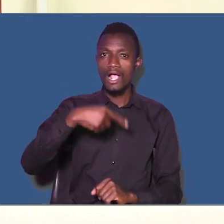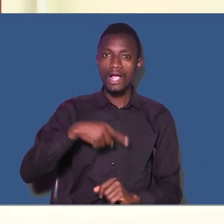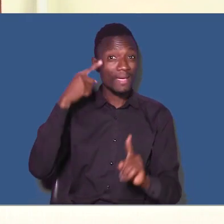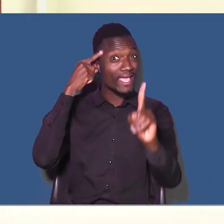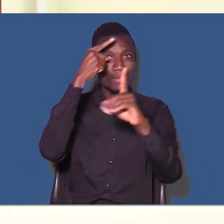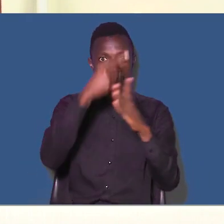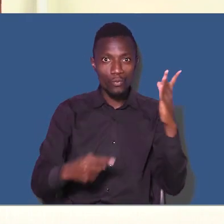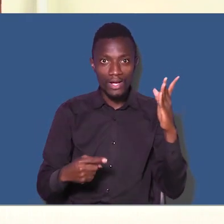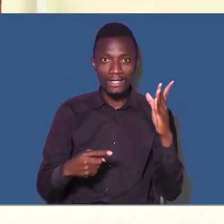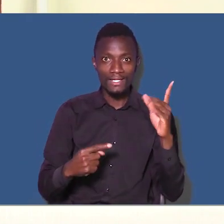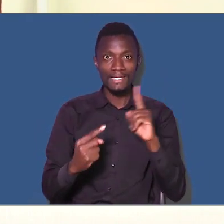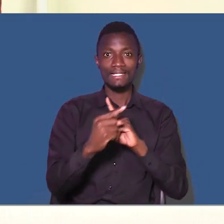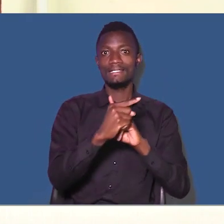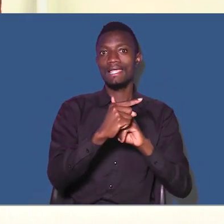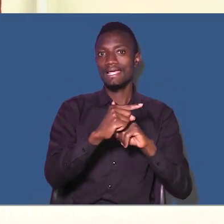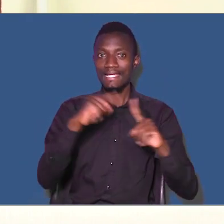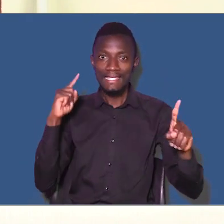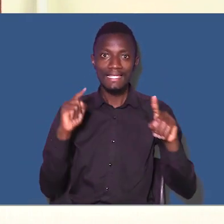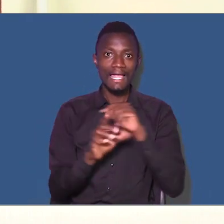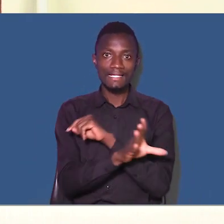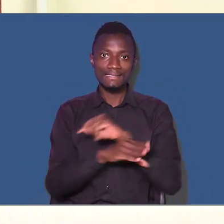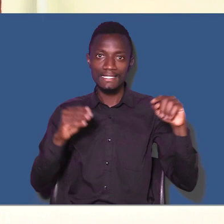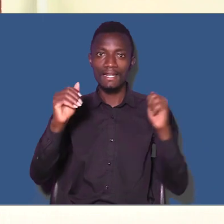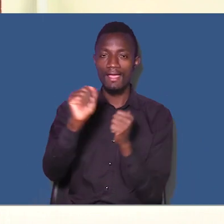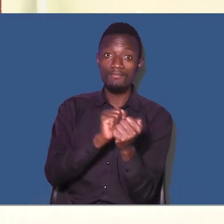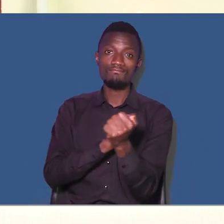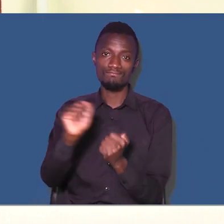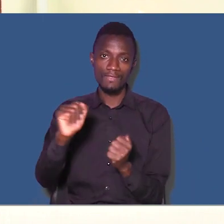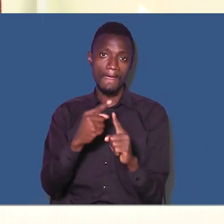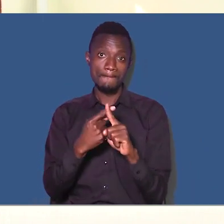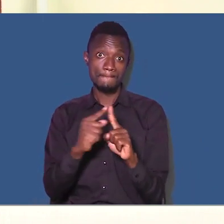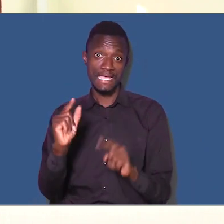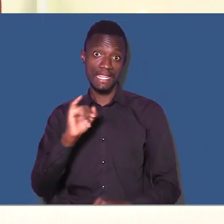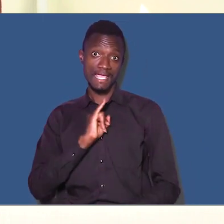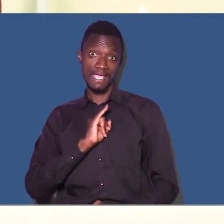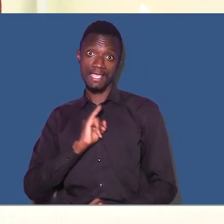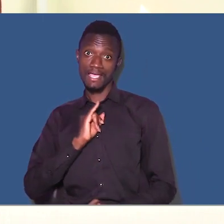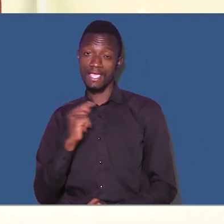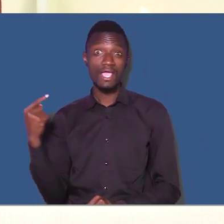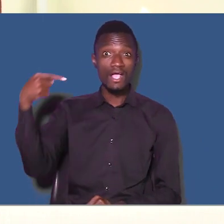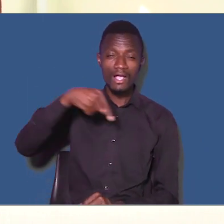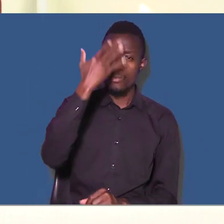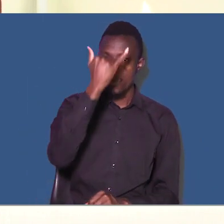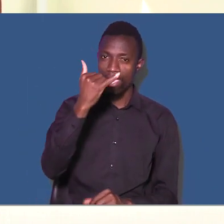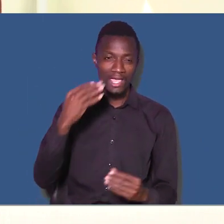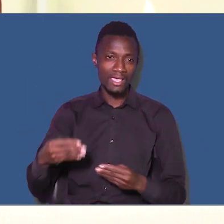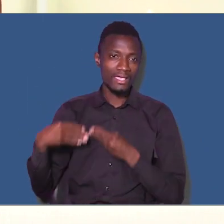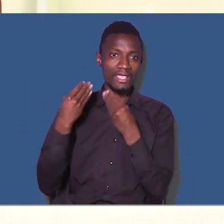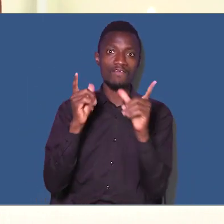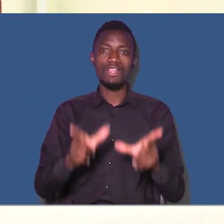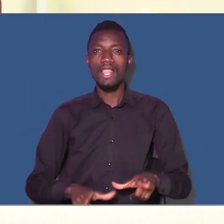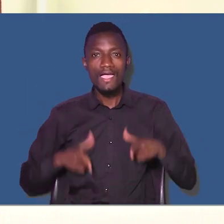and destroy. I have come that they may have life and have it to the